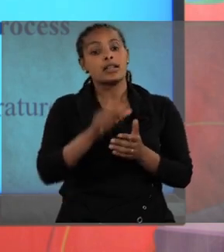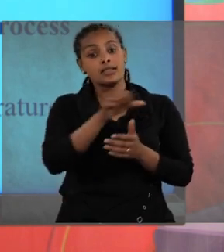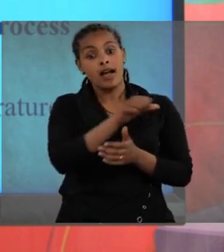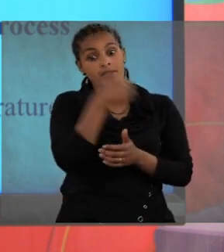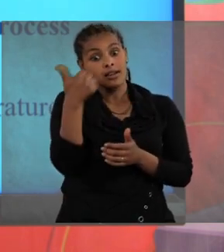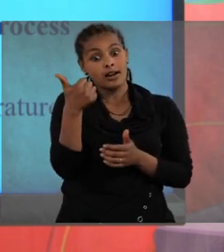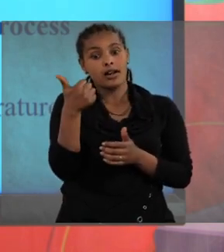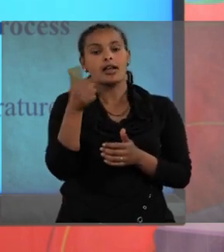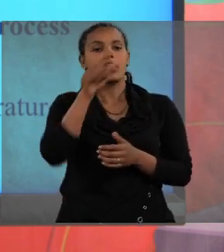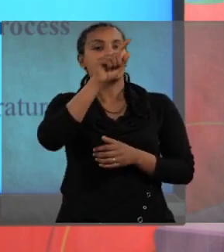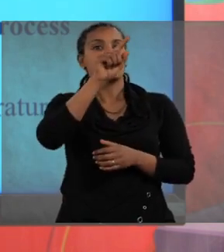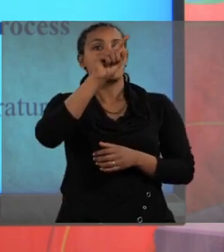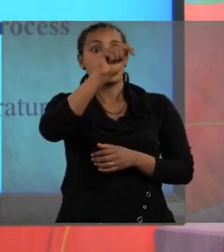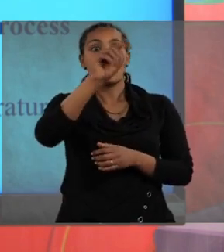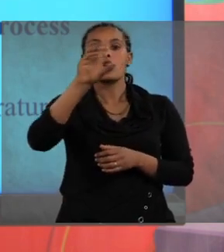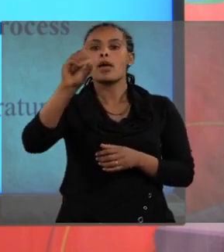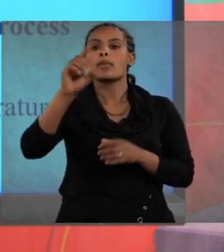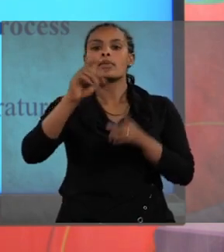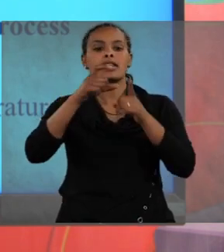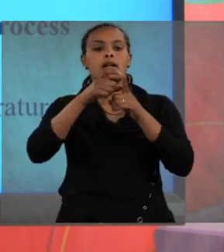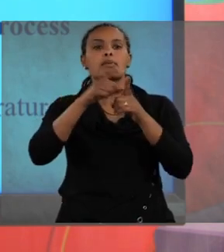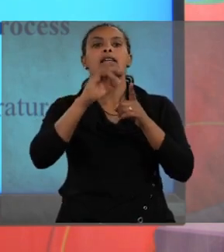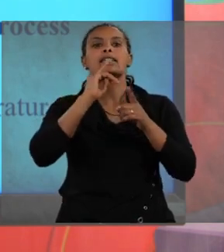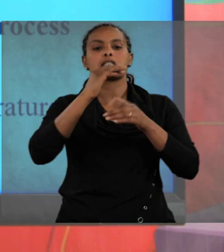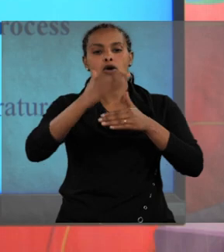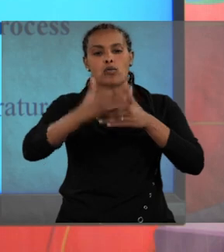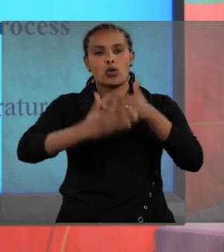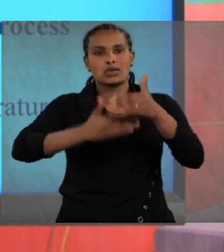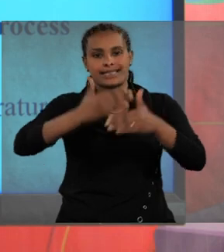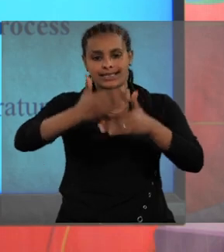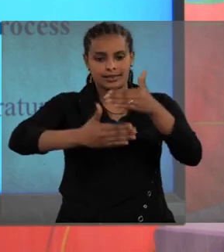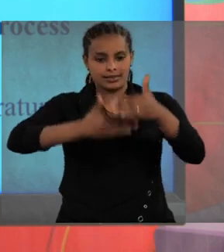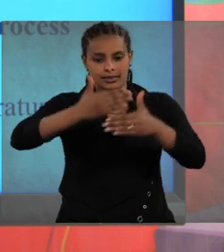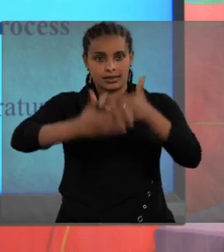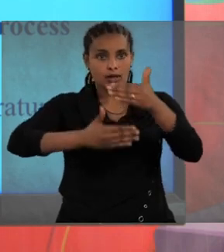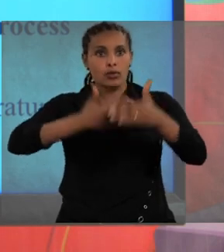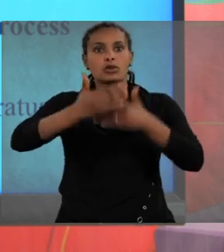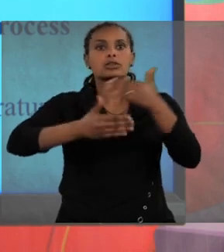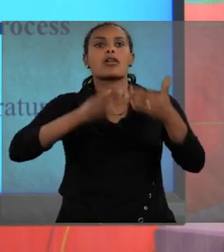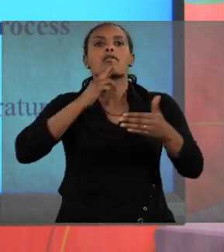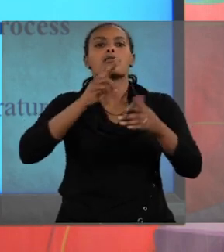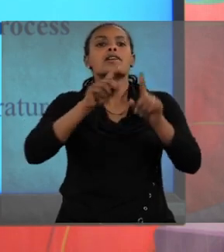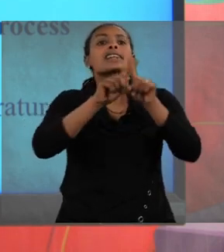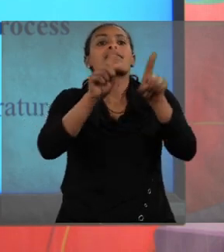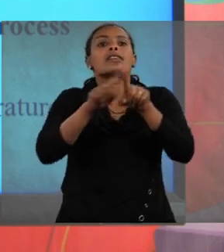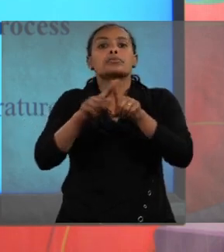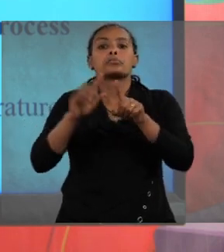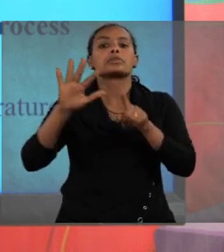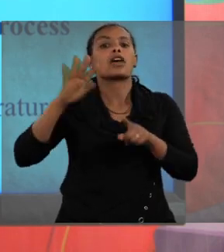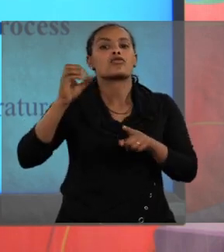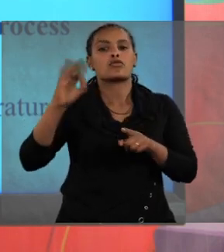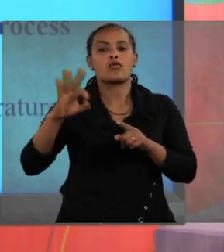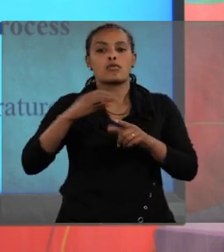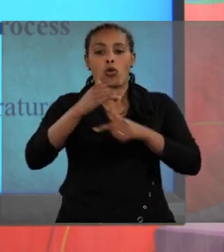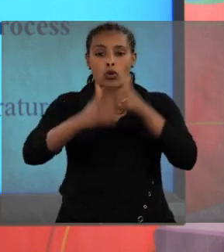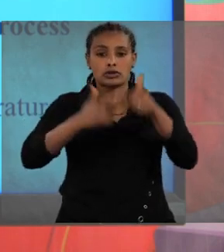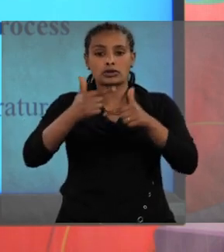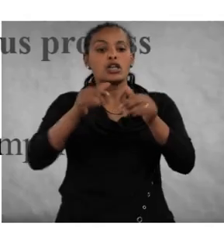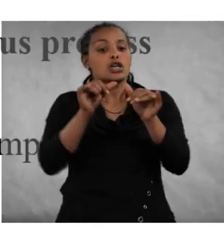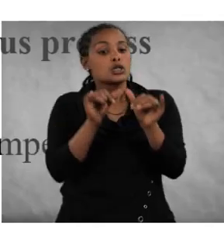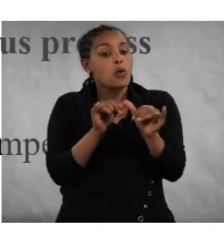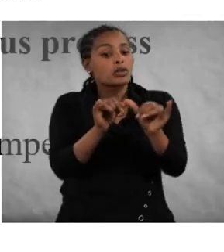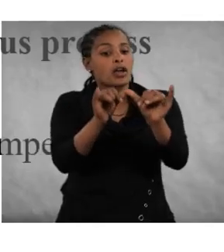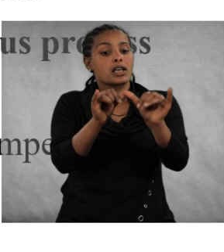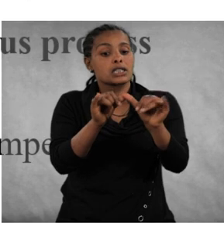other thermodynamic term is process. Processes are of different types: